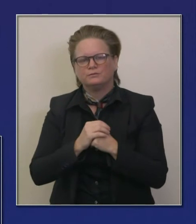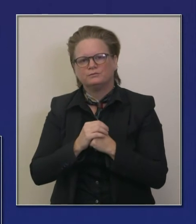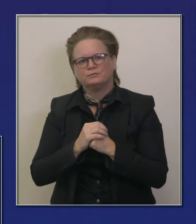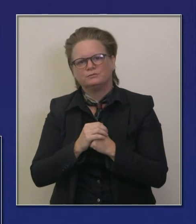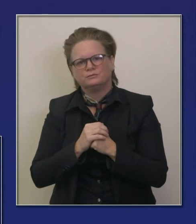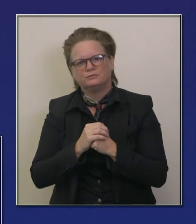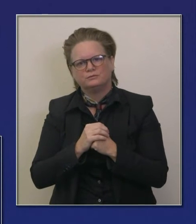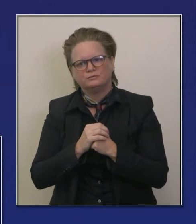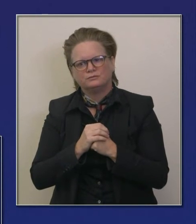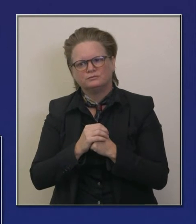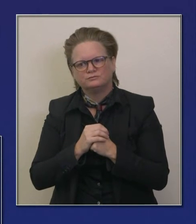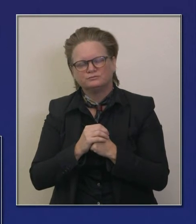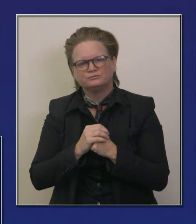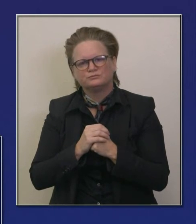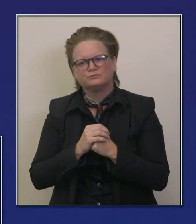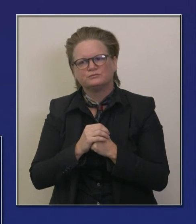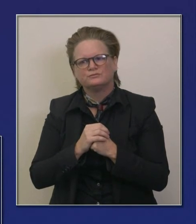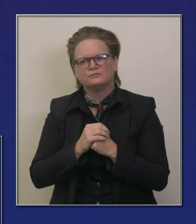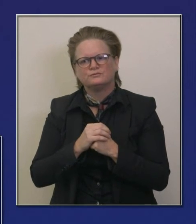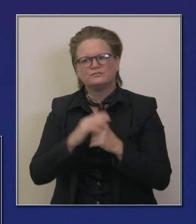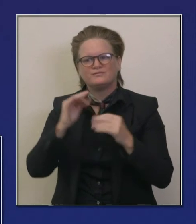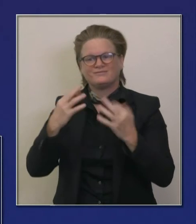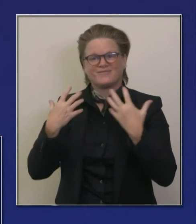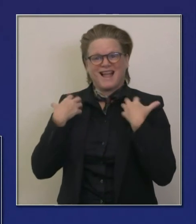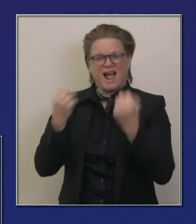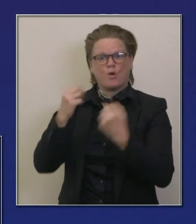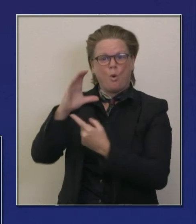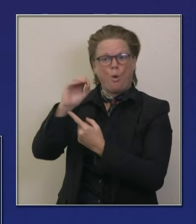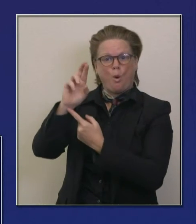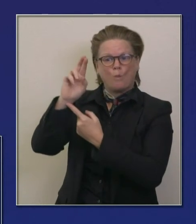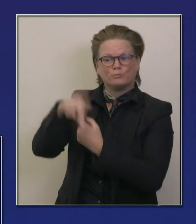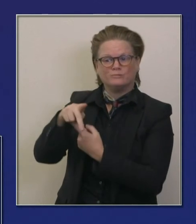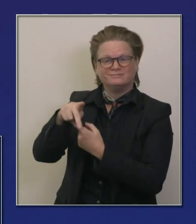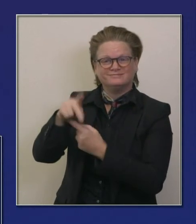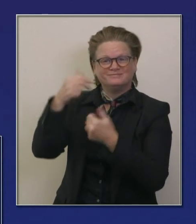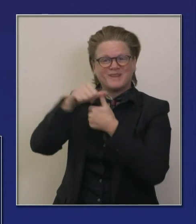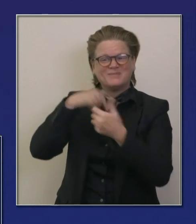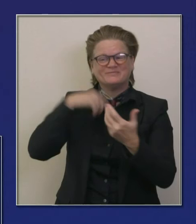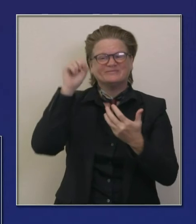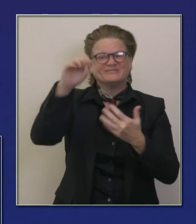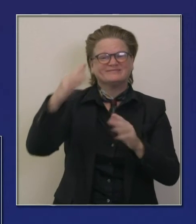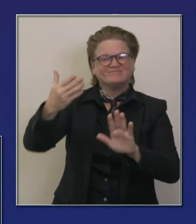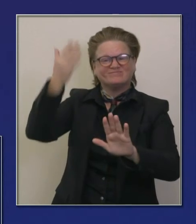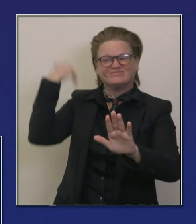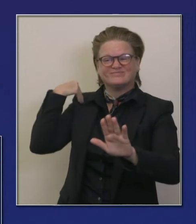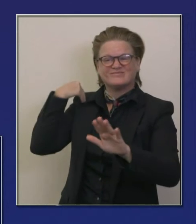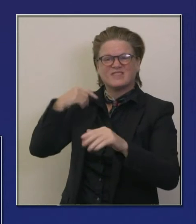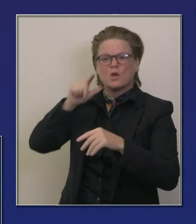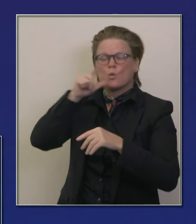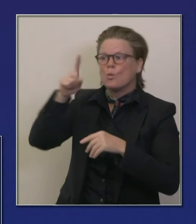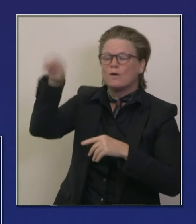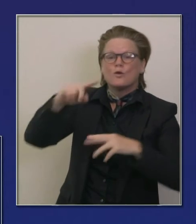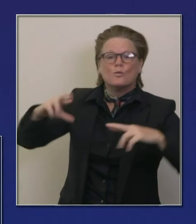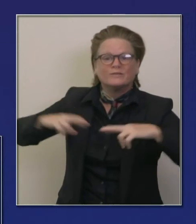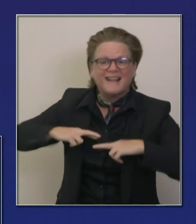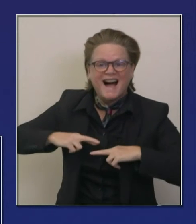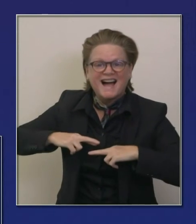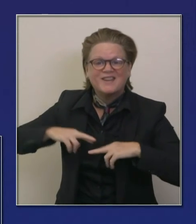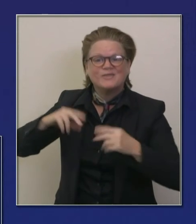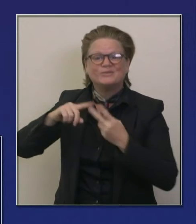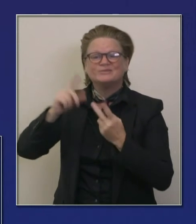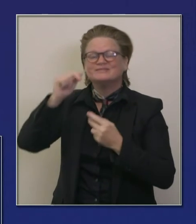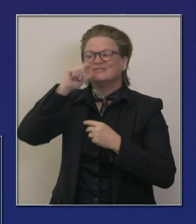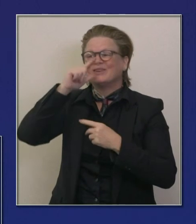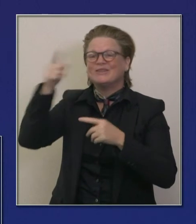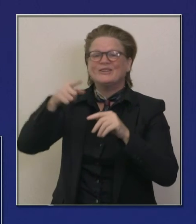are individuals that have recently retired. Their licenses, for whatever reason, have expired. People with particular expertise across